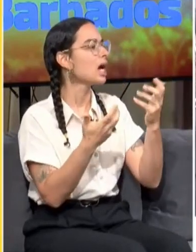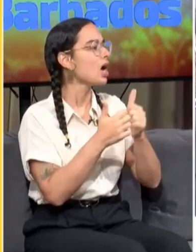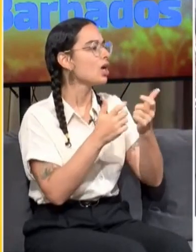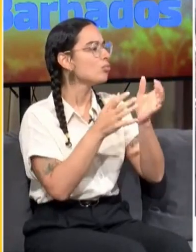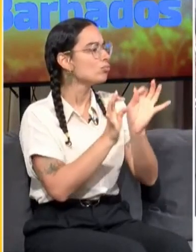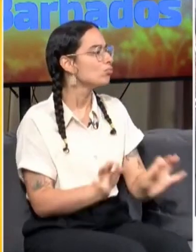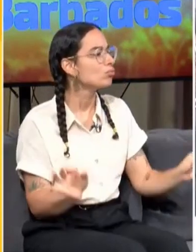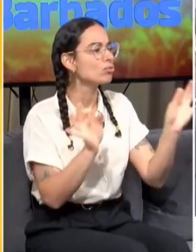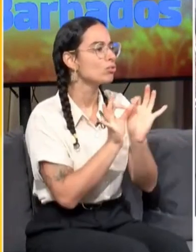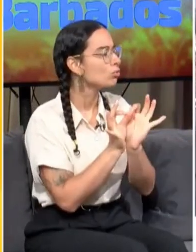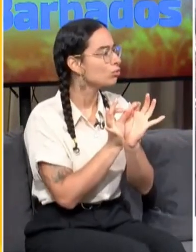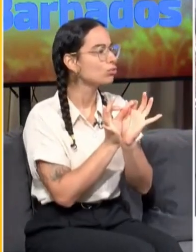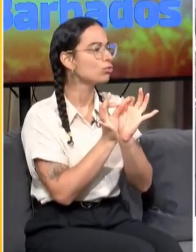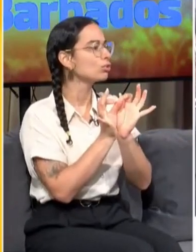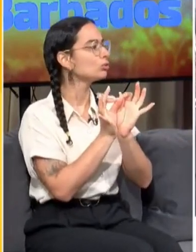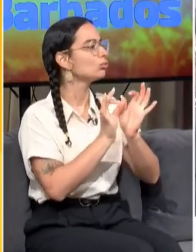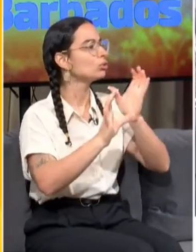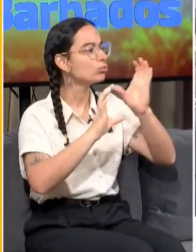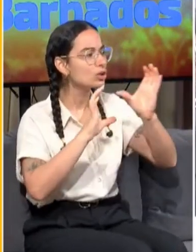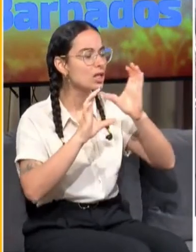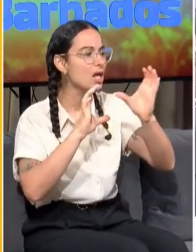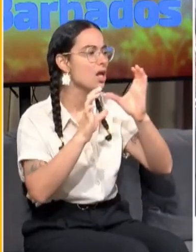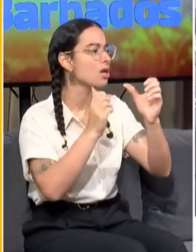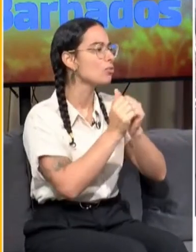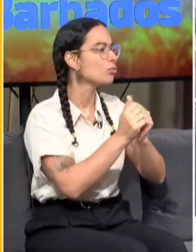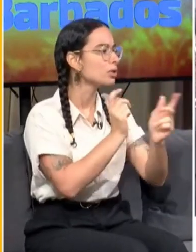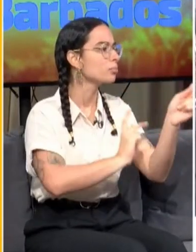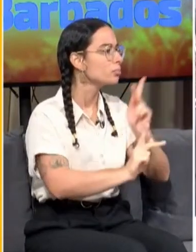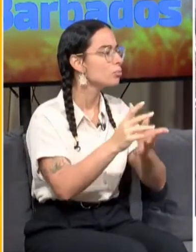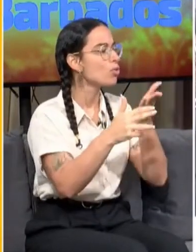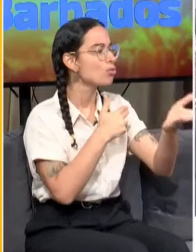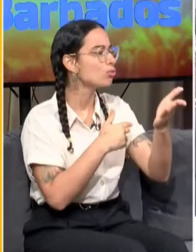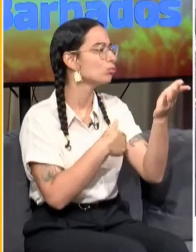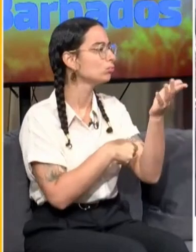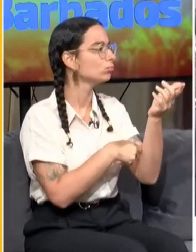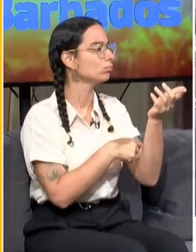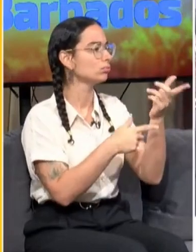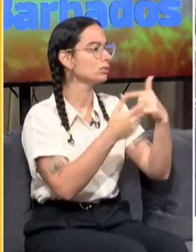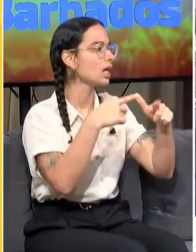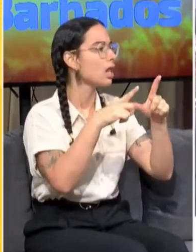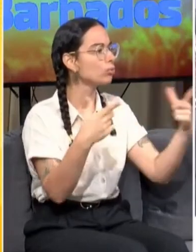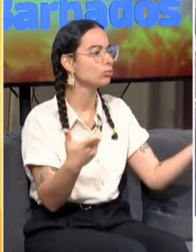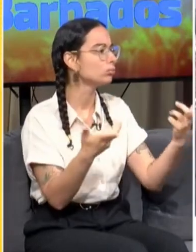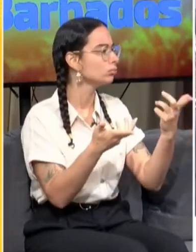to be able to communicate with people through sign language?